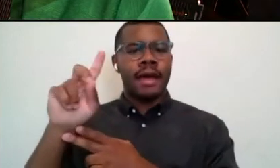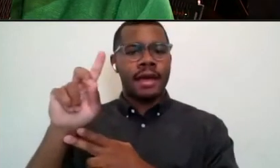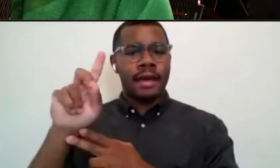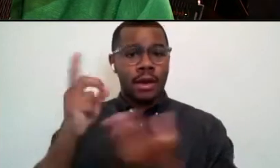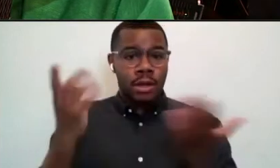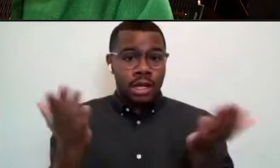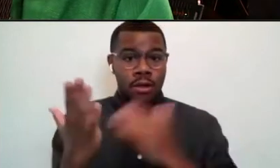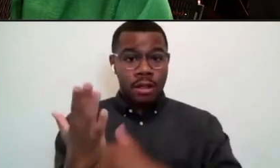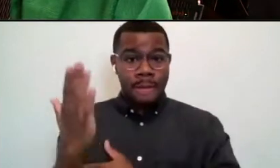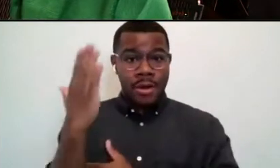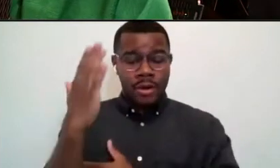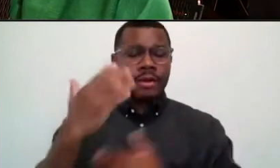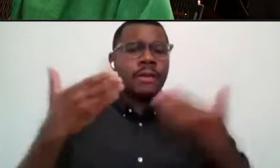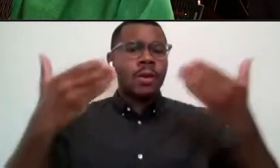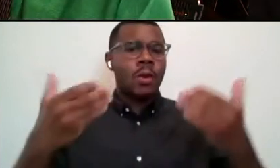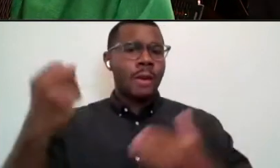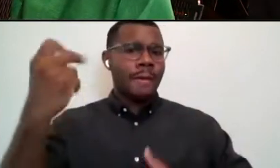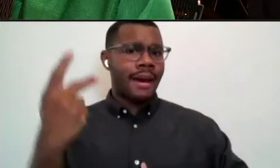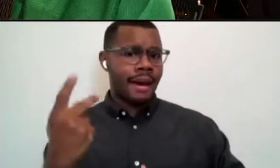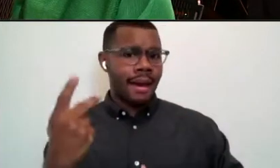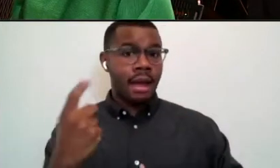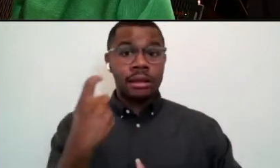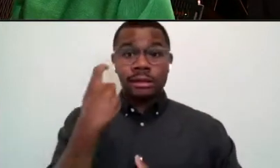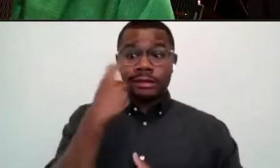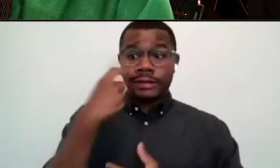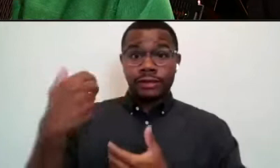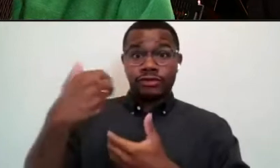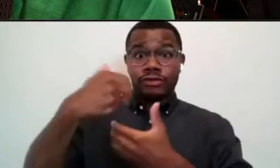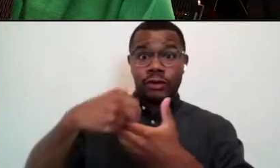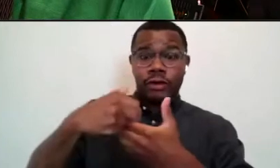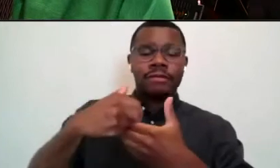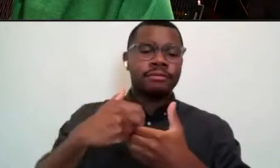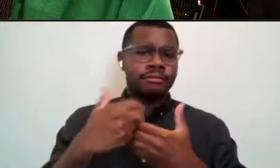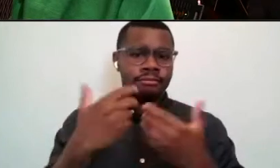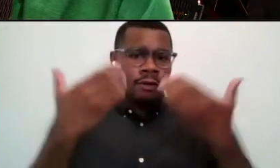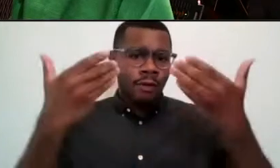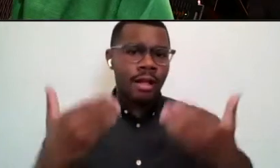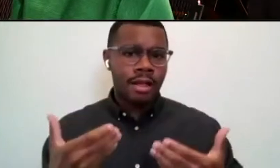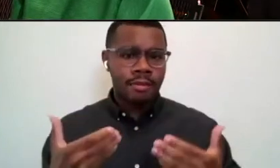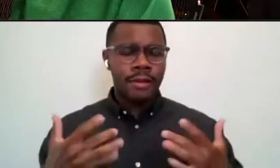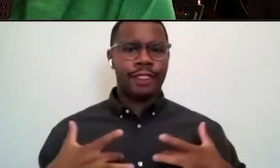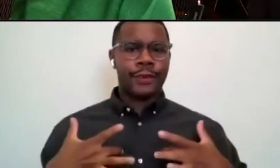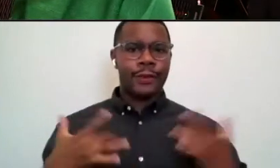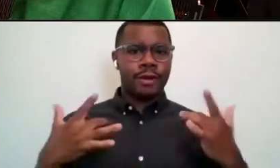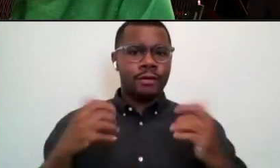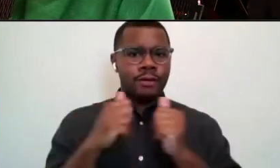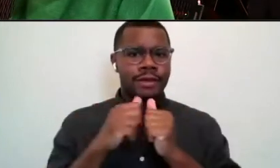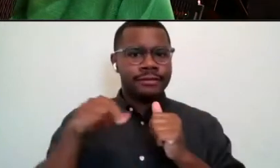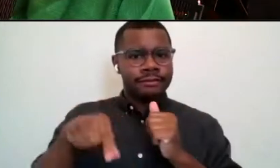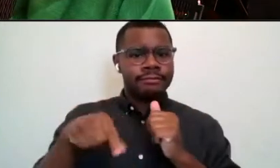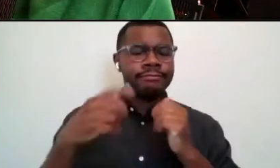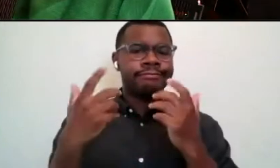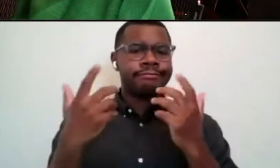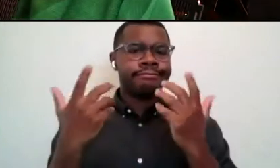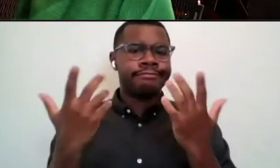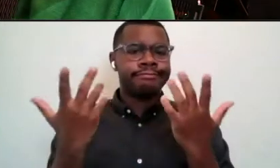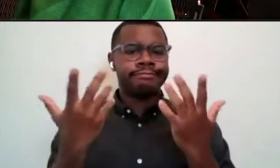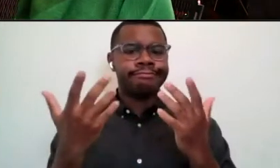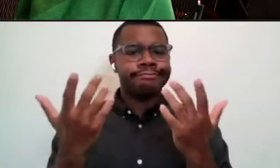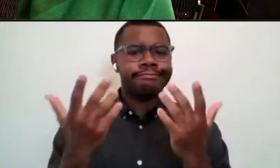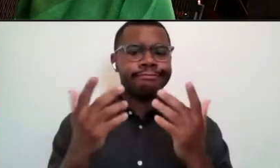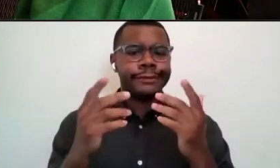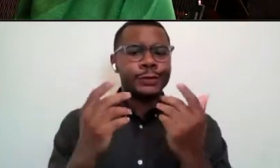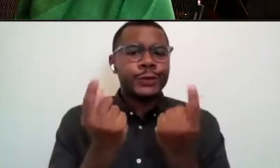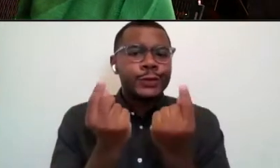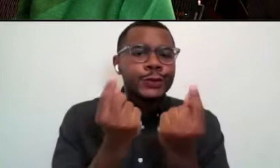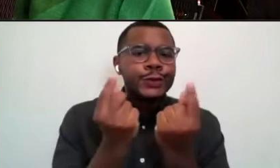joining, we're thrilled that you're with us today for this experiment that we're doing in hybrid convening. I am Alicia Tonsik.